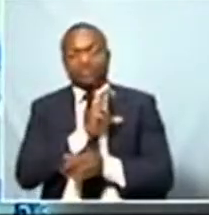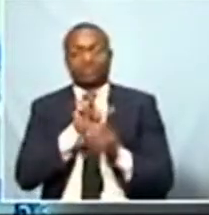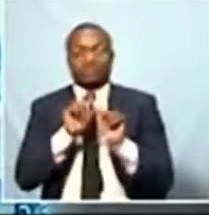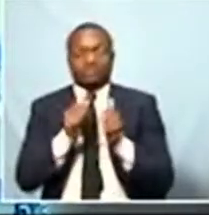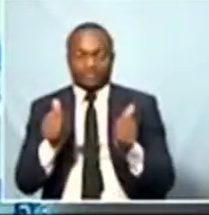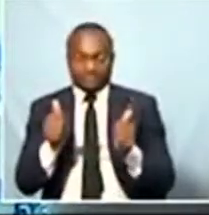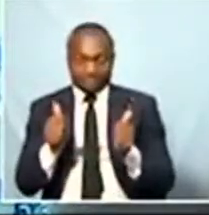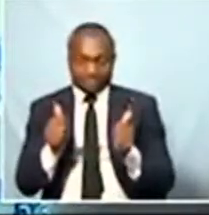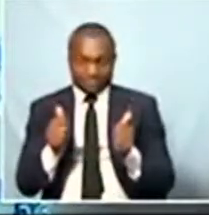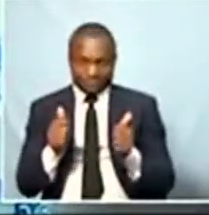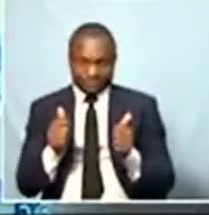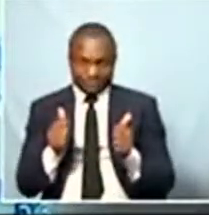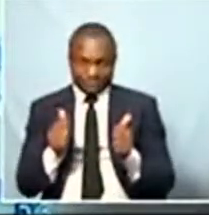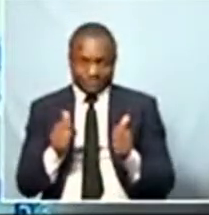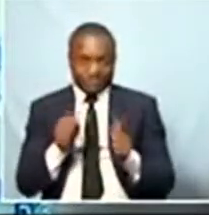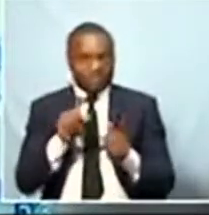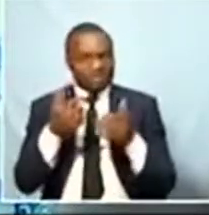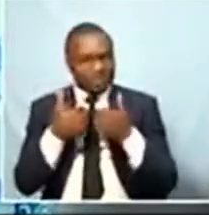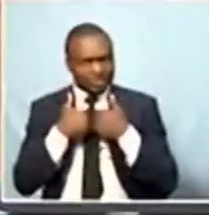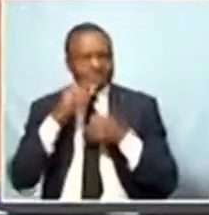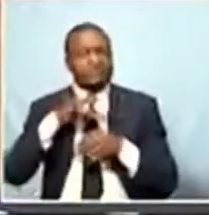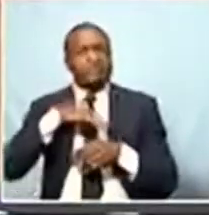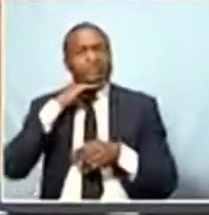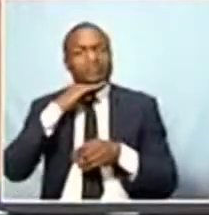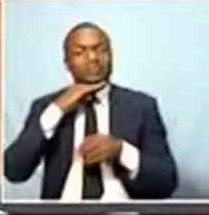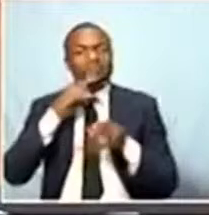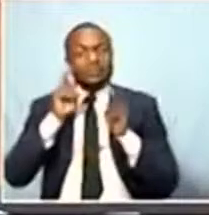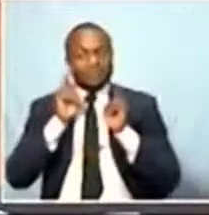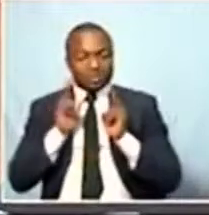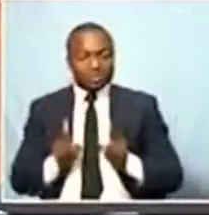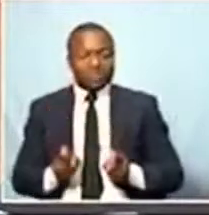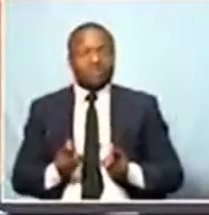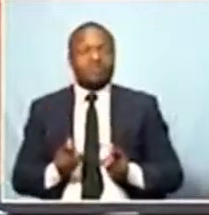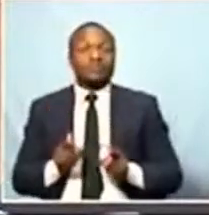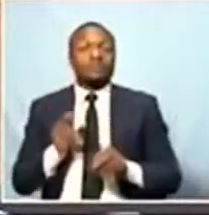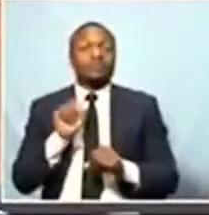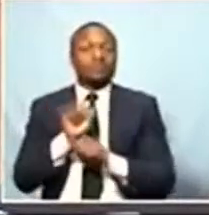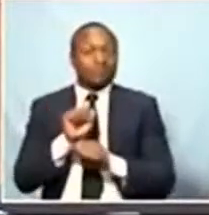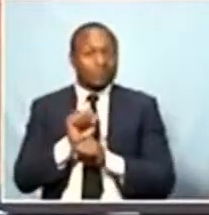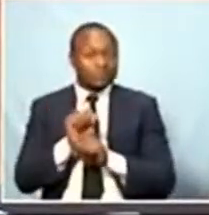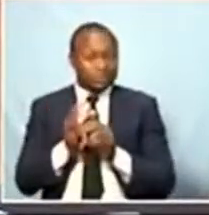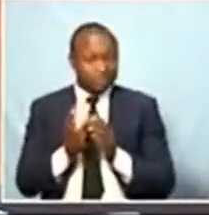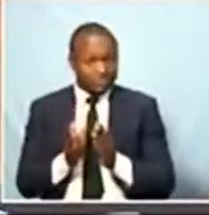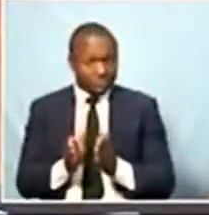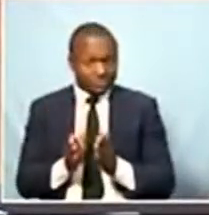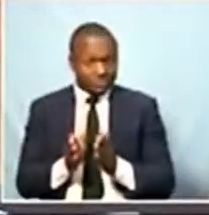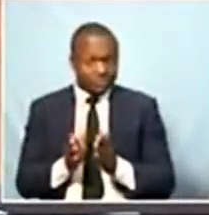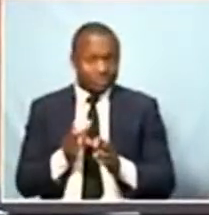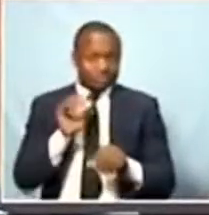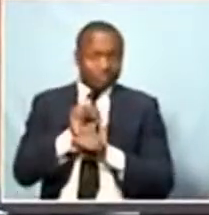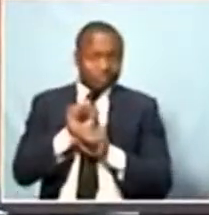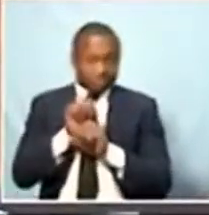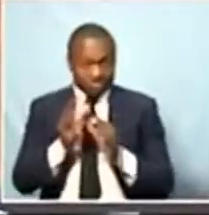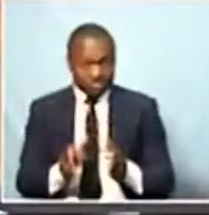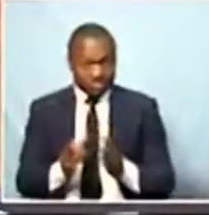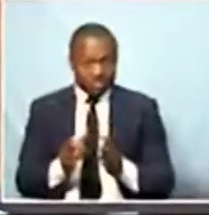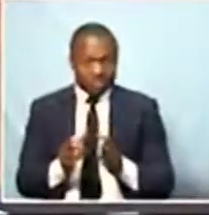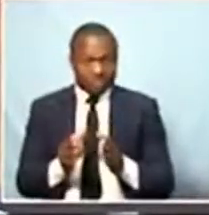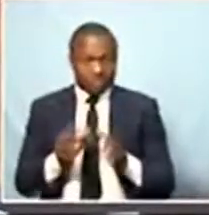Right. Do you have sufficient human capital at the Human Rights Commission to provide